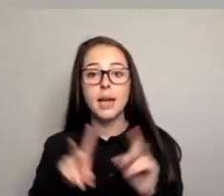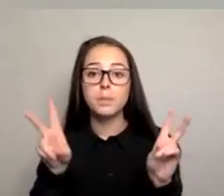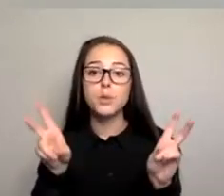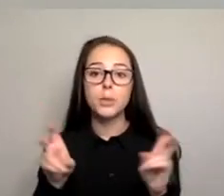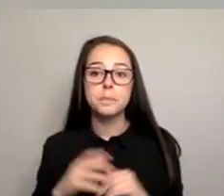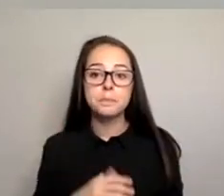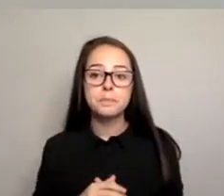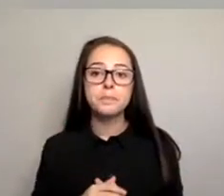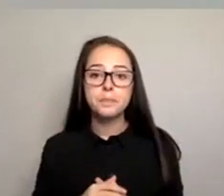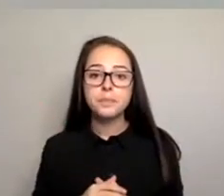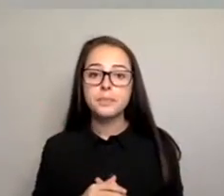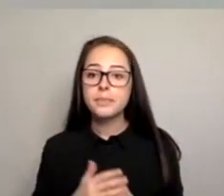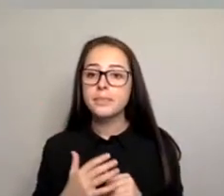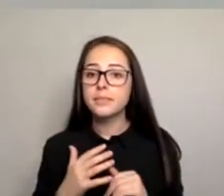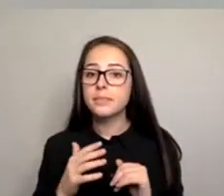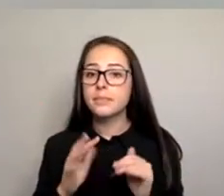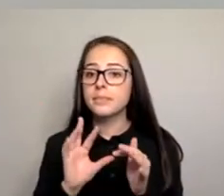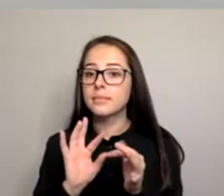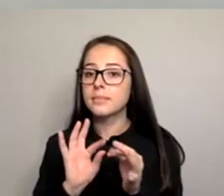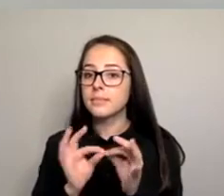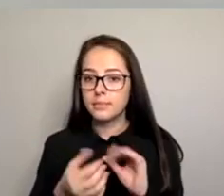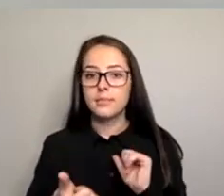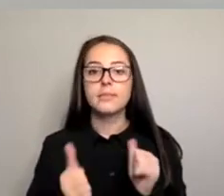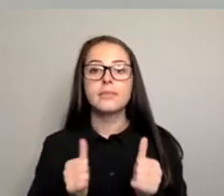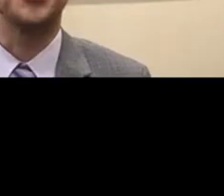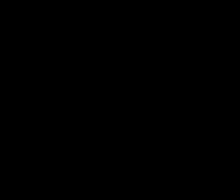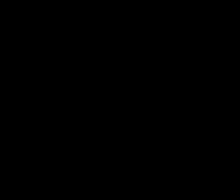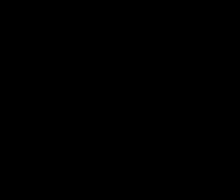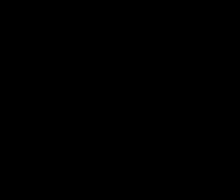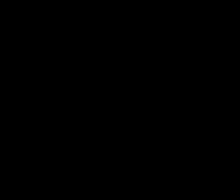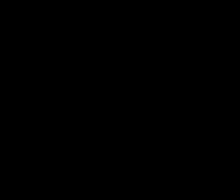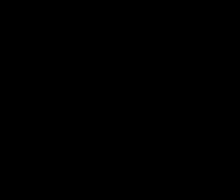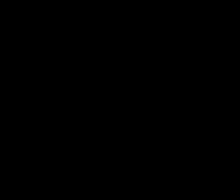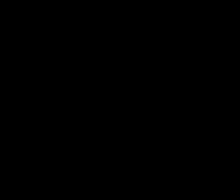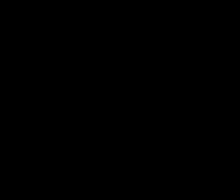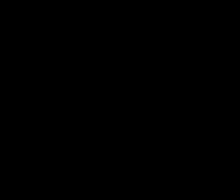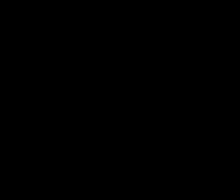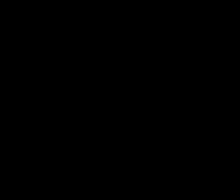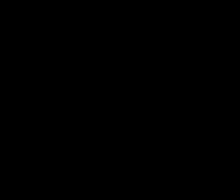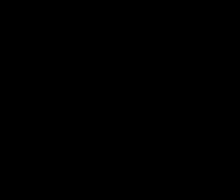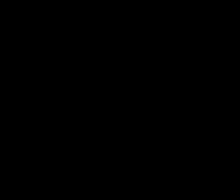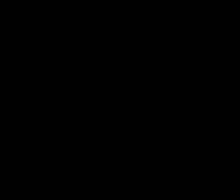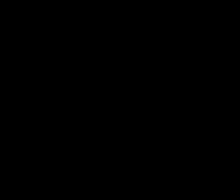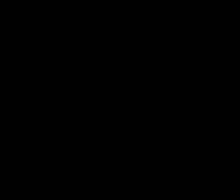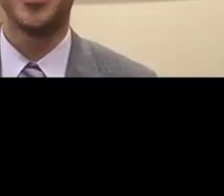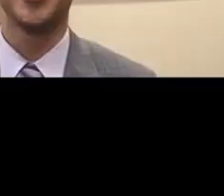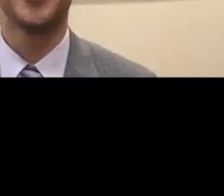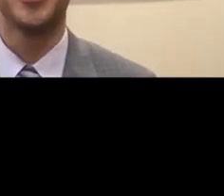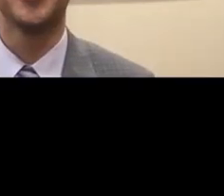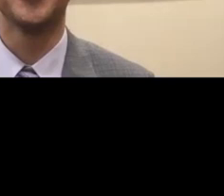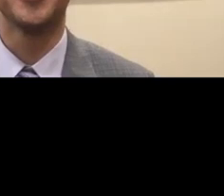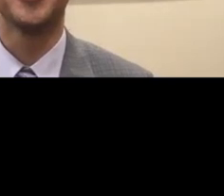apologies, Arman, that I can't now throw to you. We've run out of time. I'm sure you would have excellent advice for people. But I guess